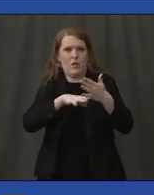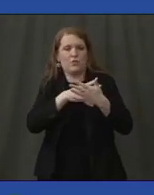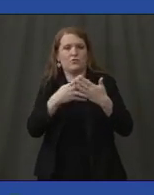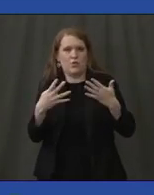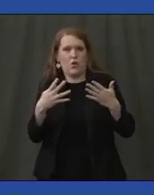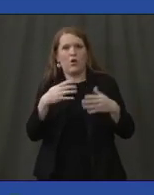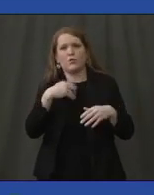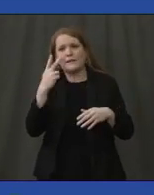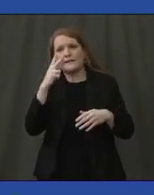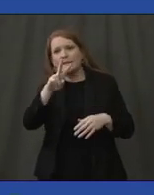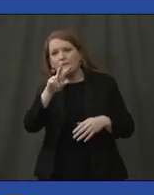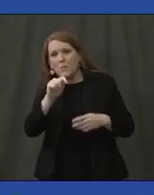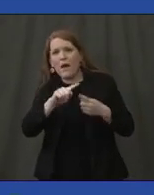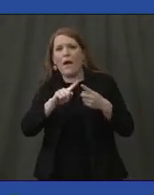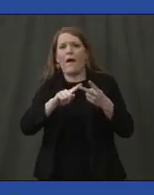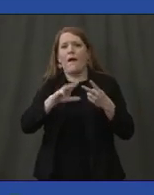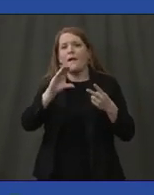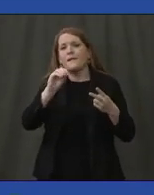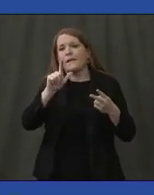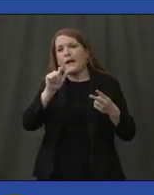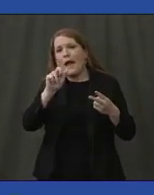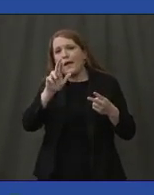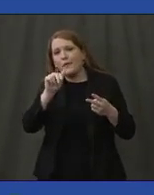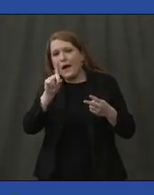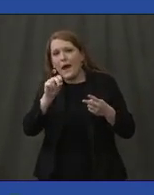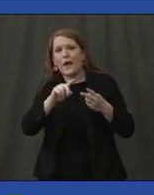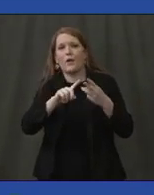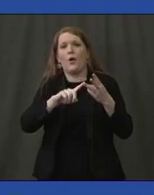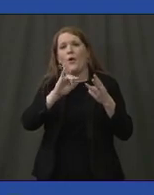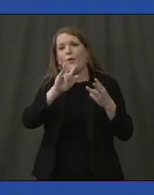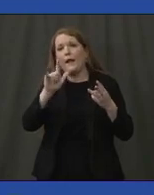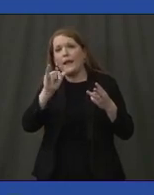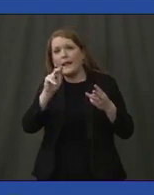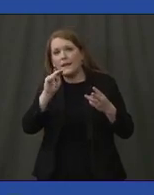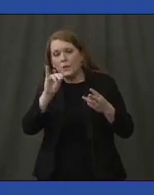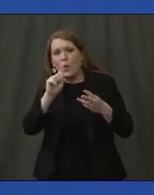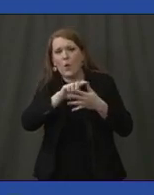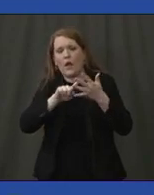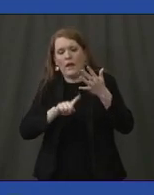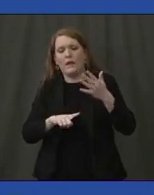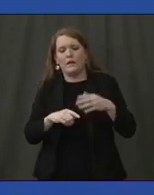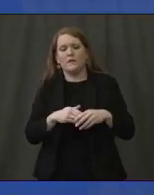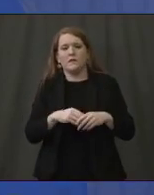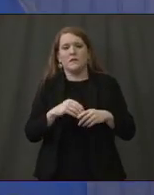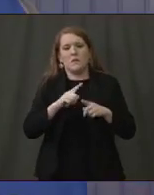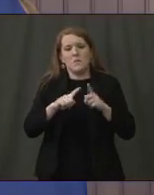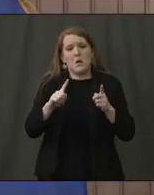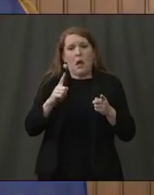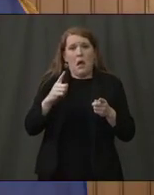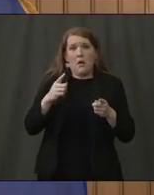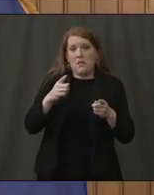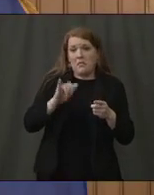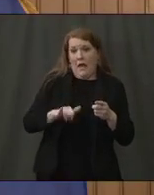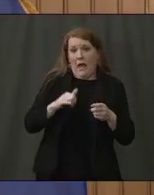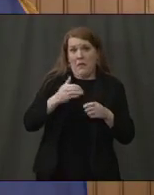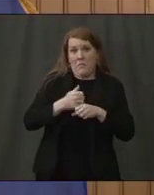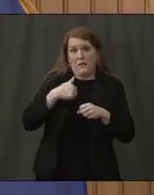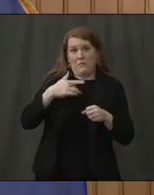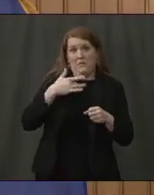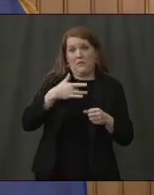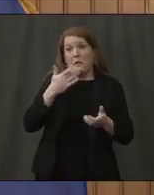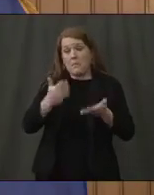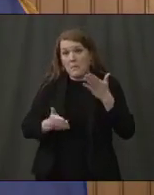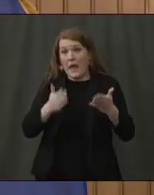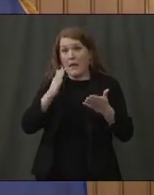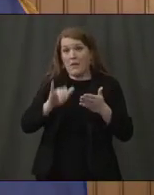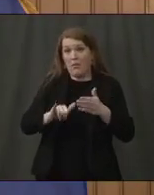Illinois. But I think that gives you a little bit of sense that our social distancing may be having a positive